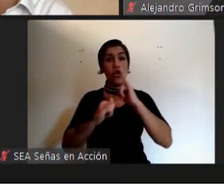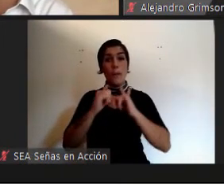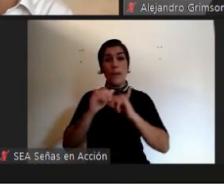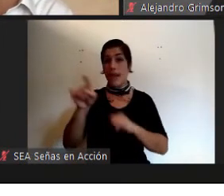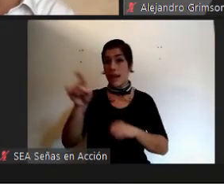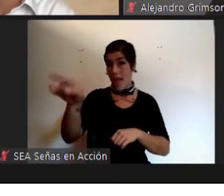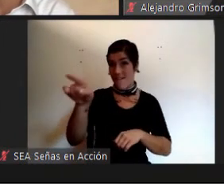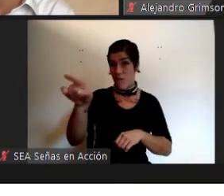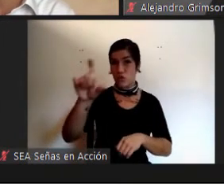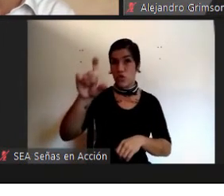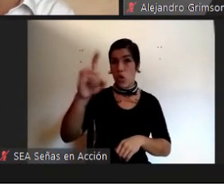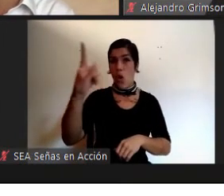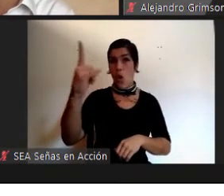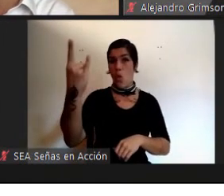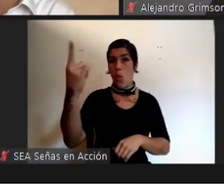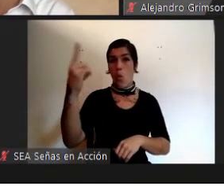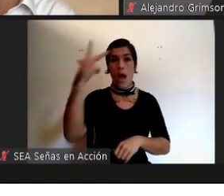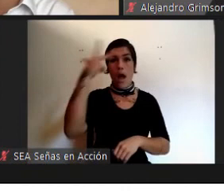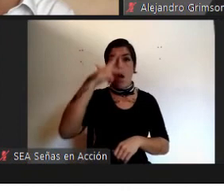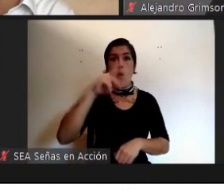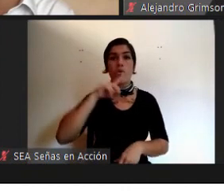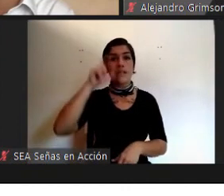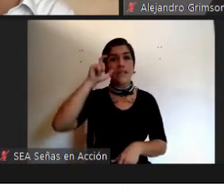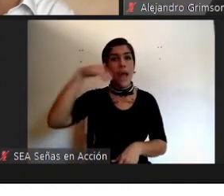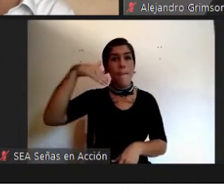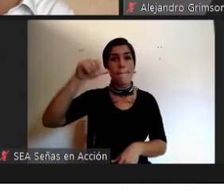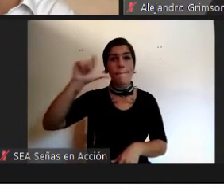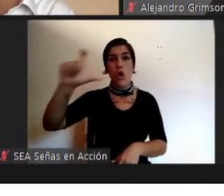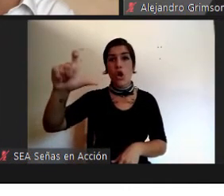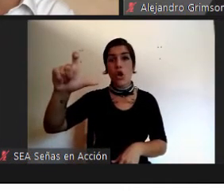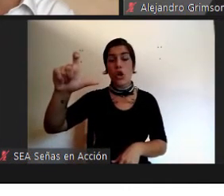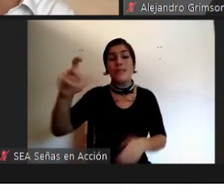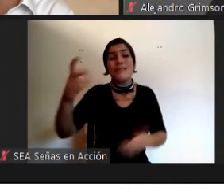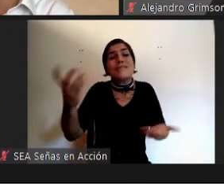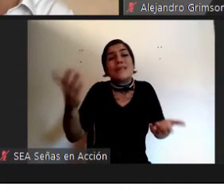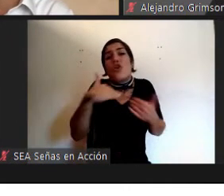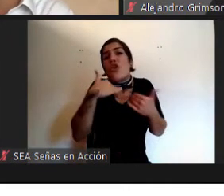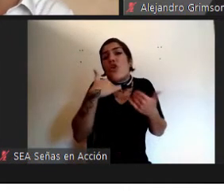To Cuauhtémoc. I don't know whether that is the idea of going local.